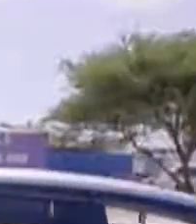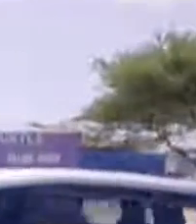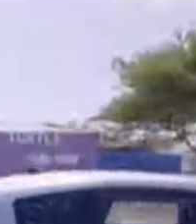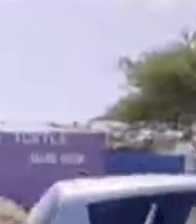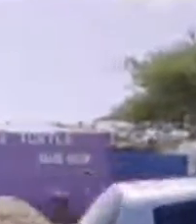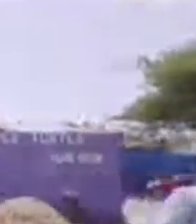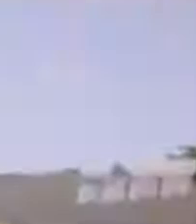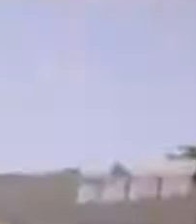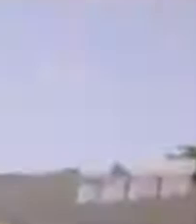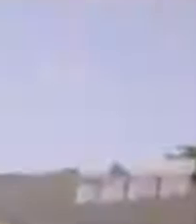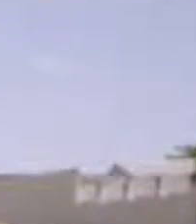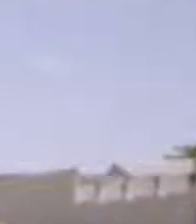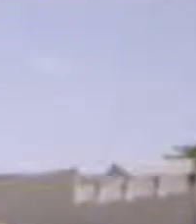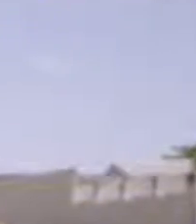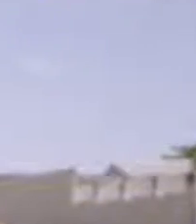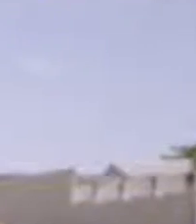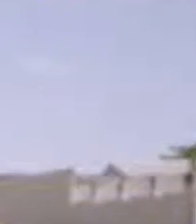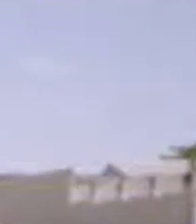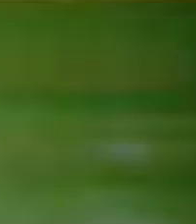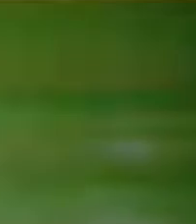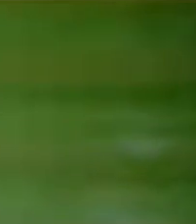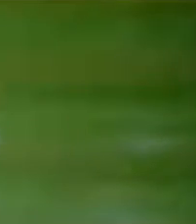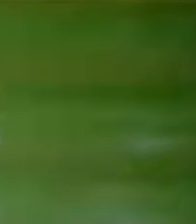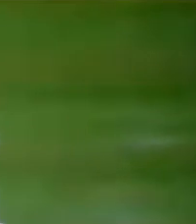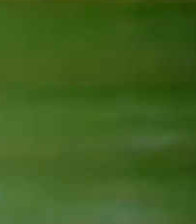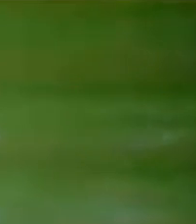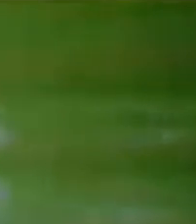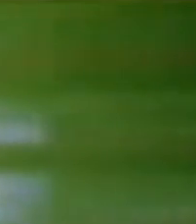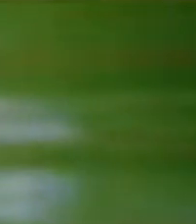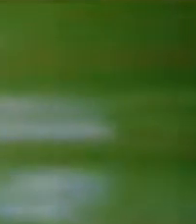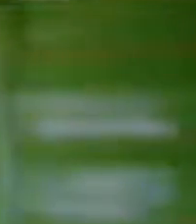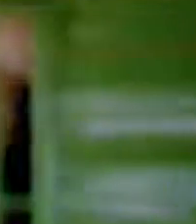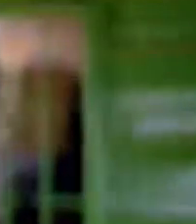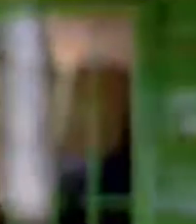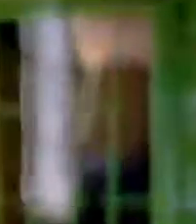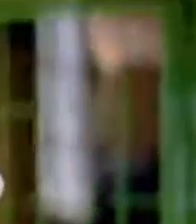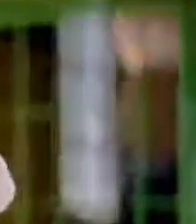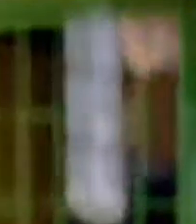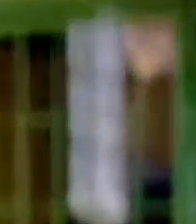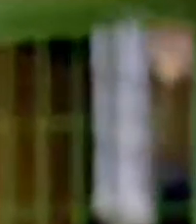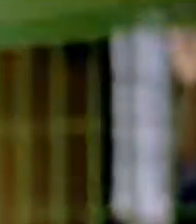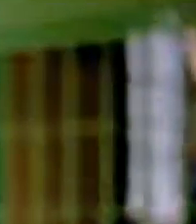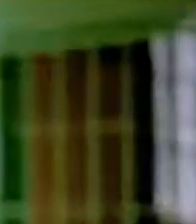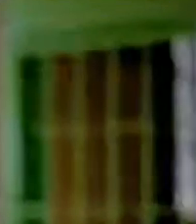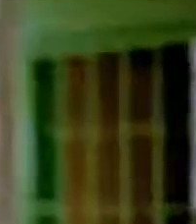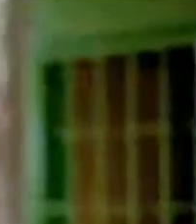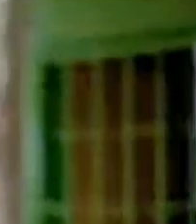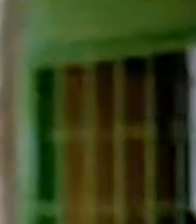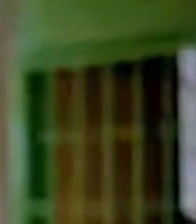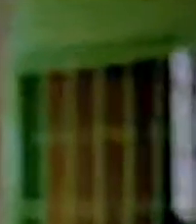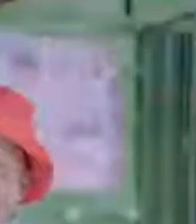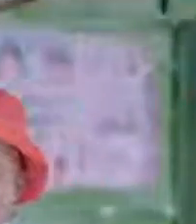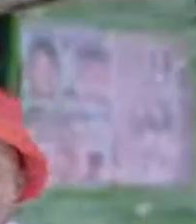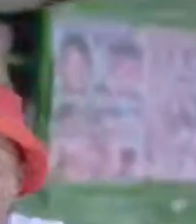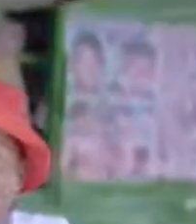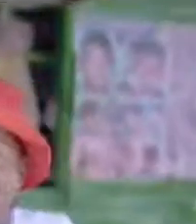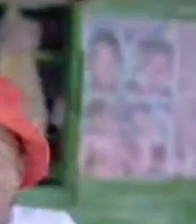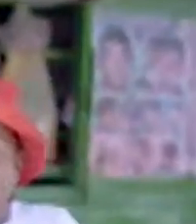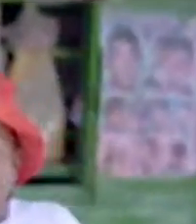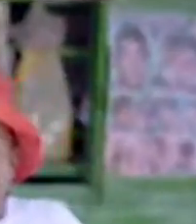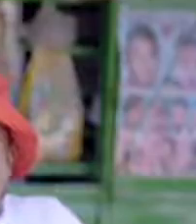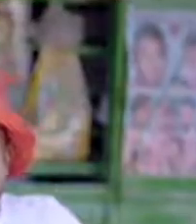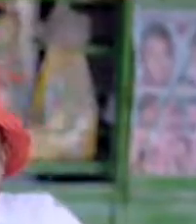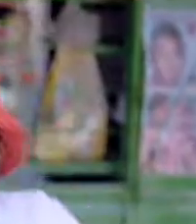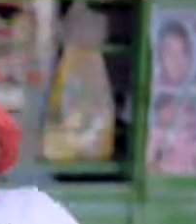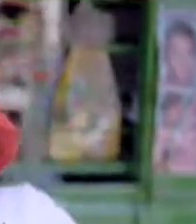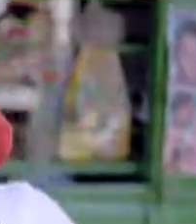newspaper Nande nenge mina iya or breakfast Fresh opportunity, don't waste time. I'm when on the higher who call up